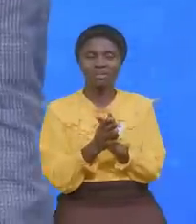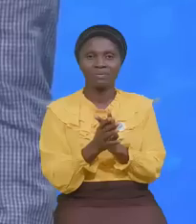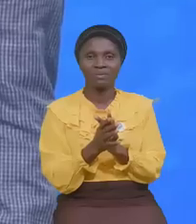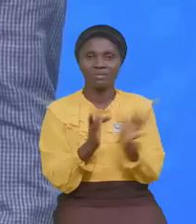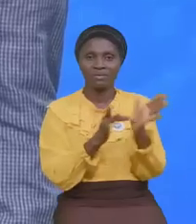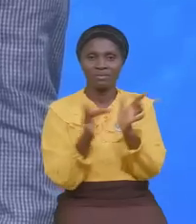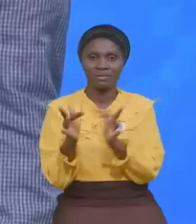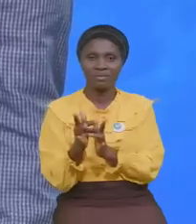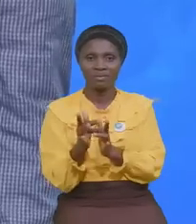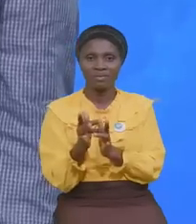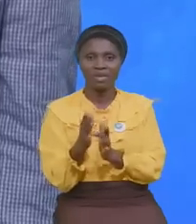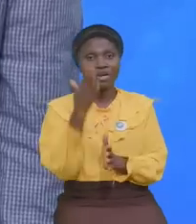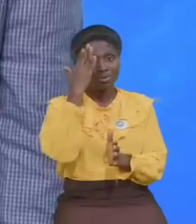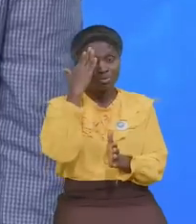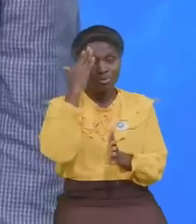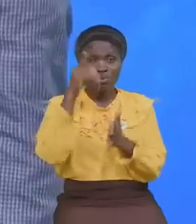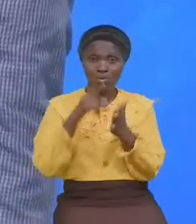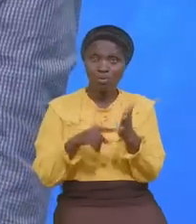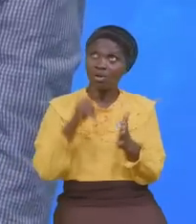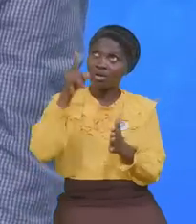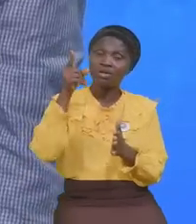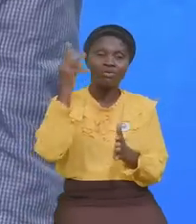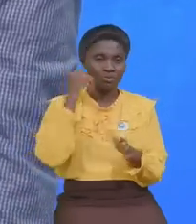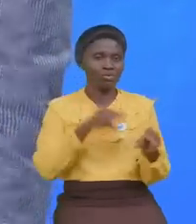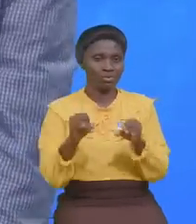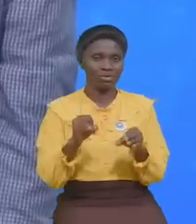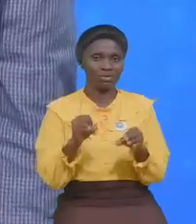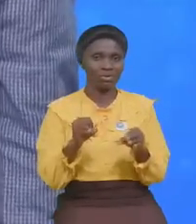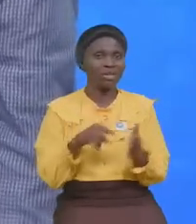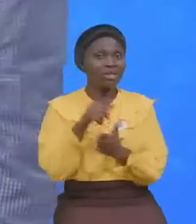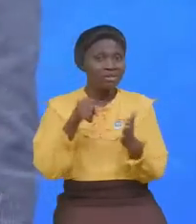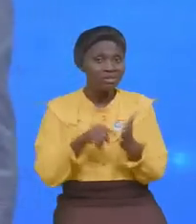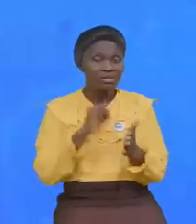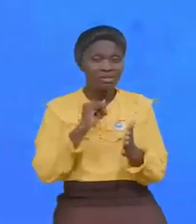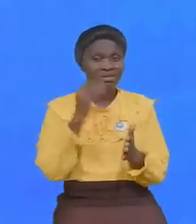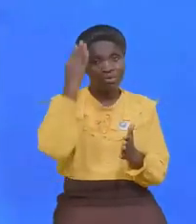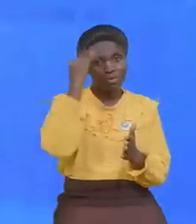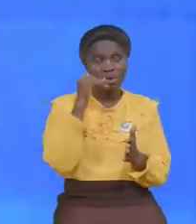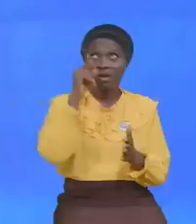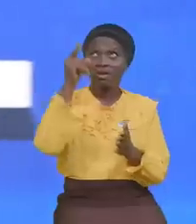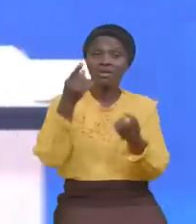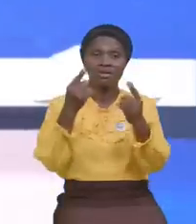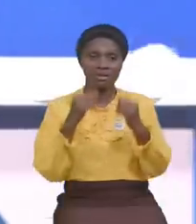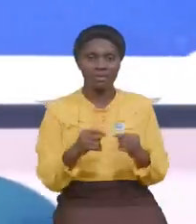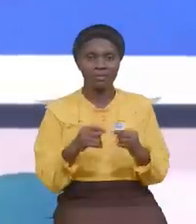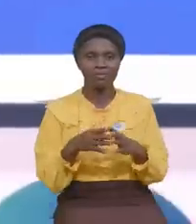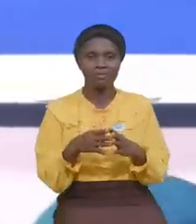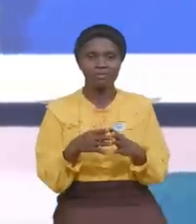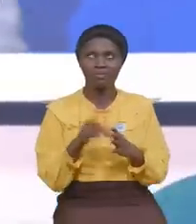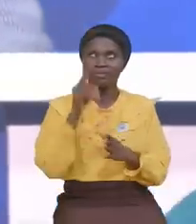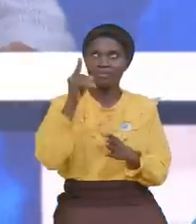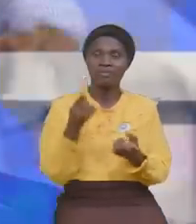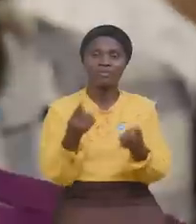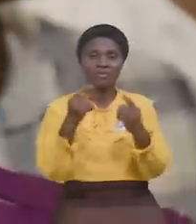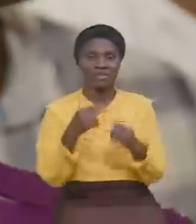Jesus knew what he was doing. This is the reason he came. He came for